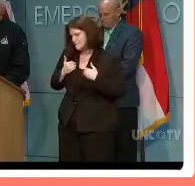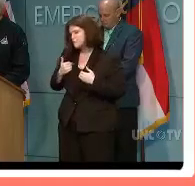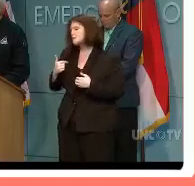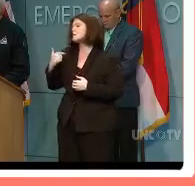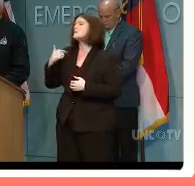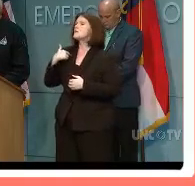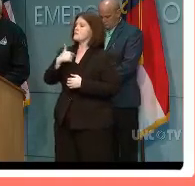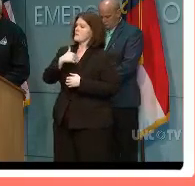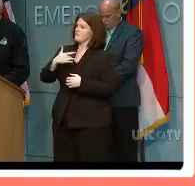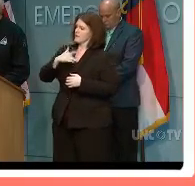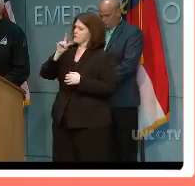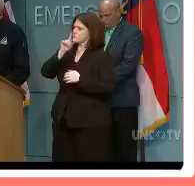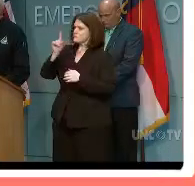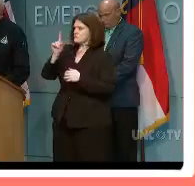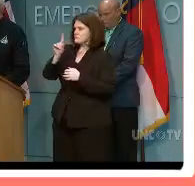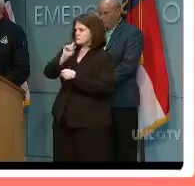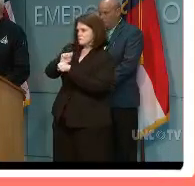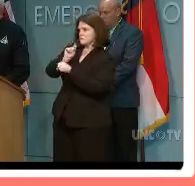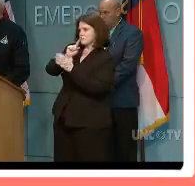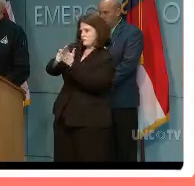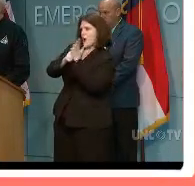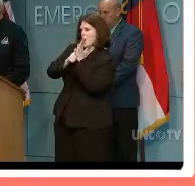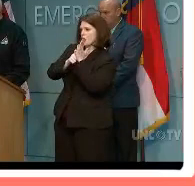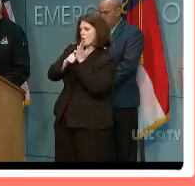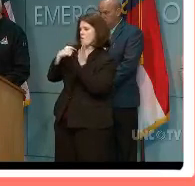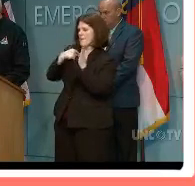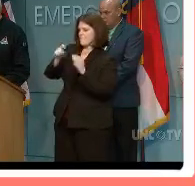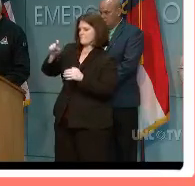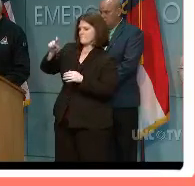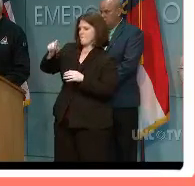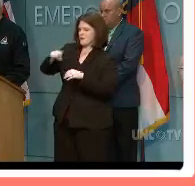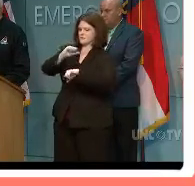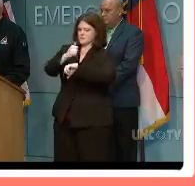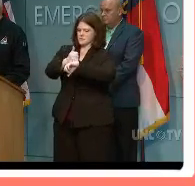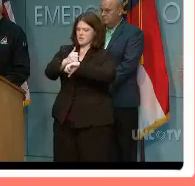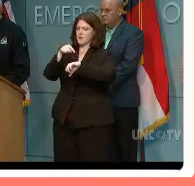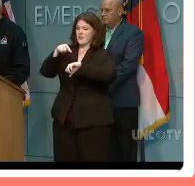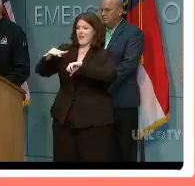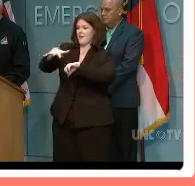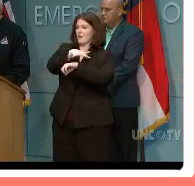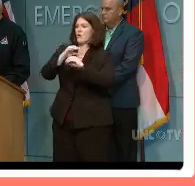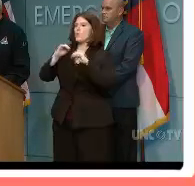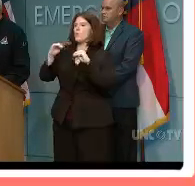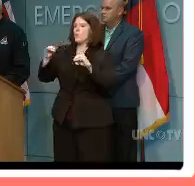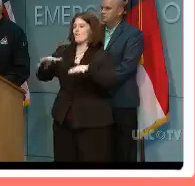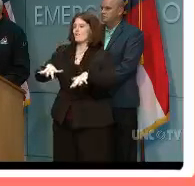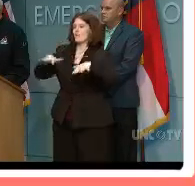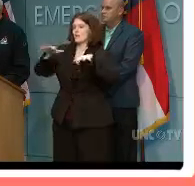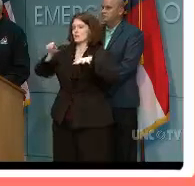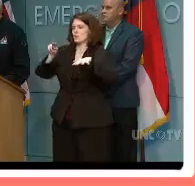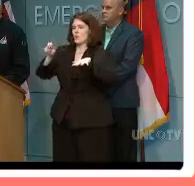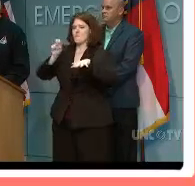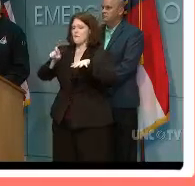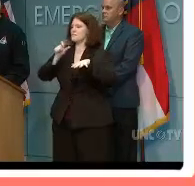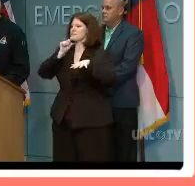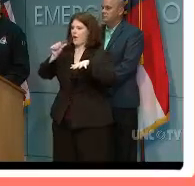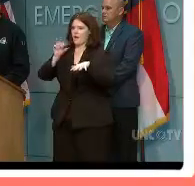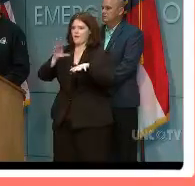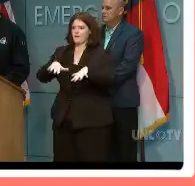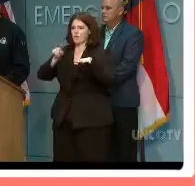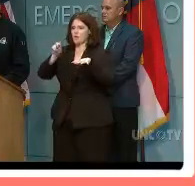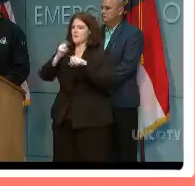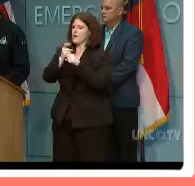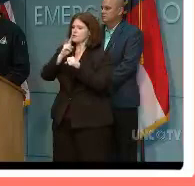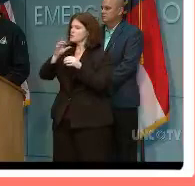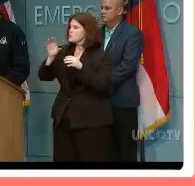in fact, it's a requirement that we don't have a shelter that's in the floodplain. And so we would make sure that it's not around